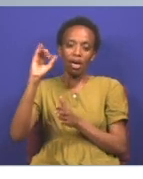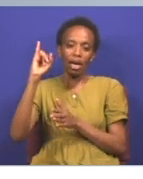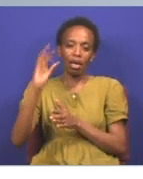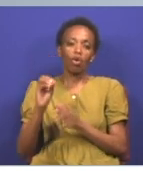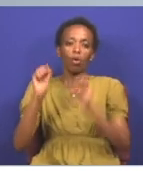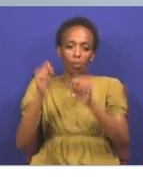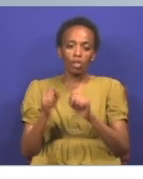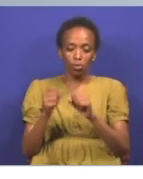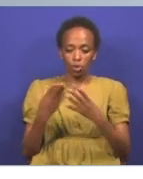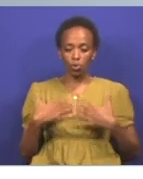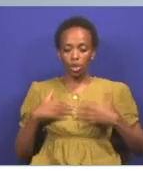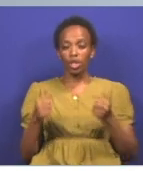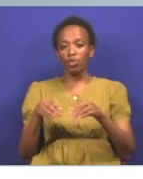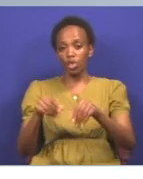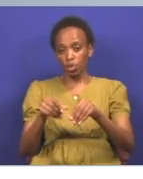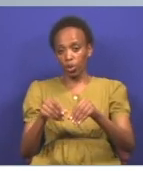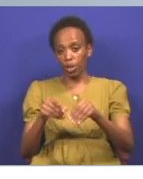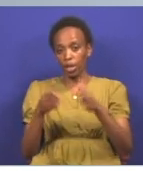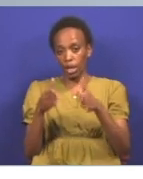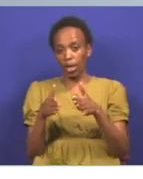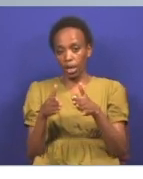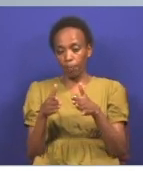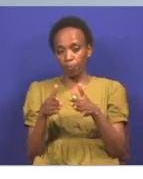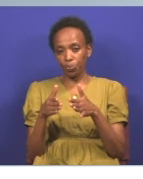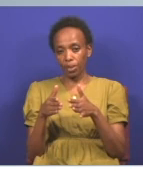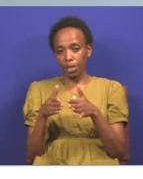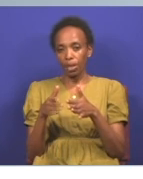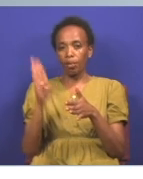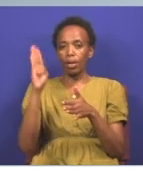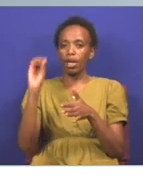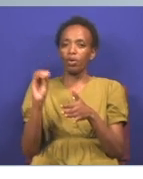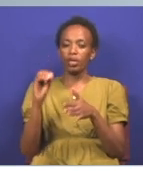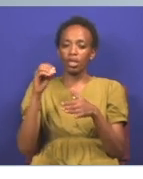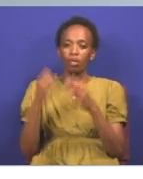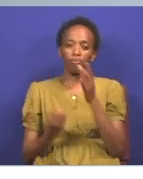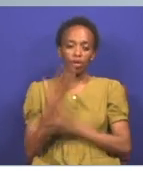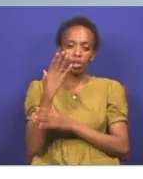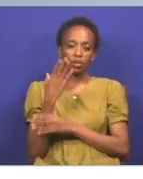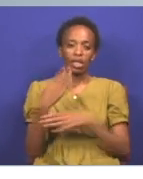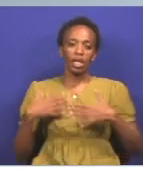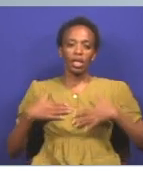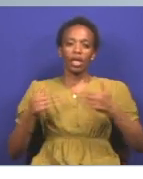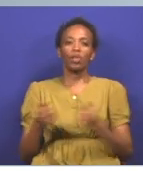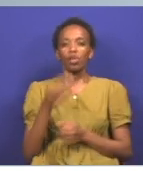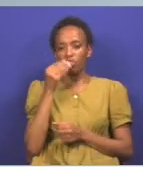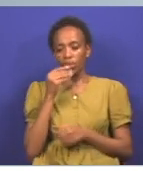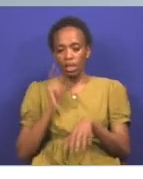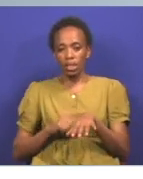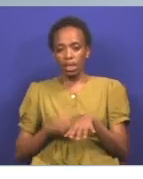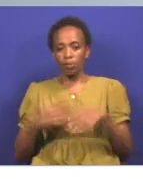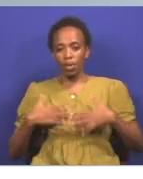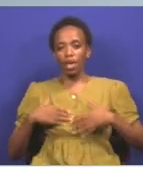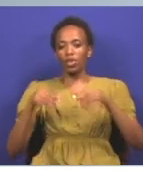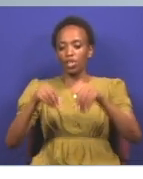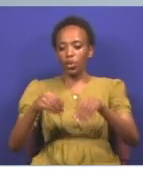soil and restore the organic matter and produce healthy food. And when you have healthy soils, we'll be able to